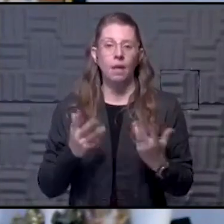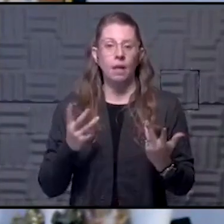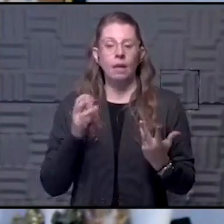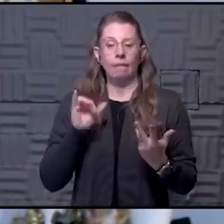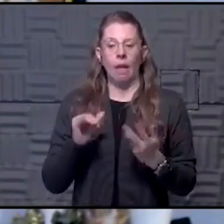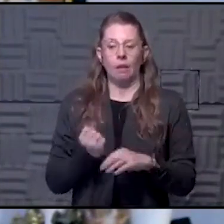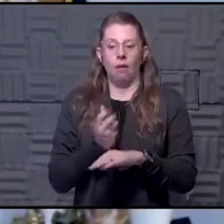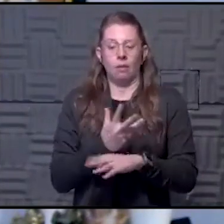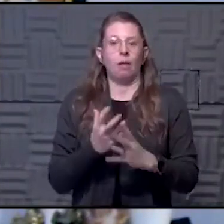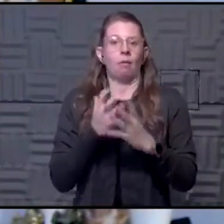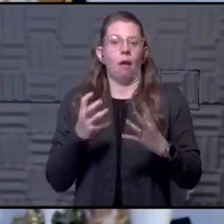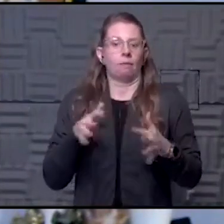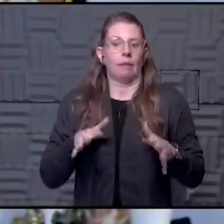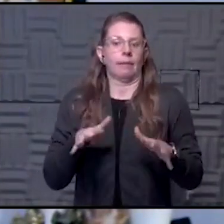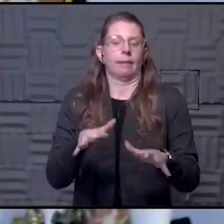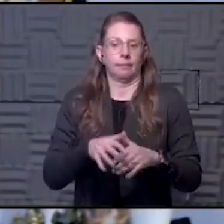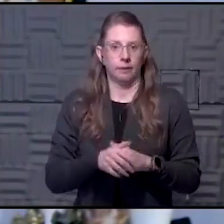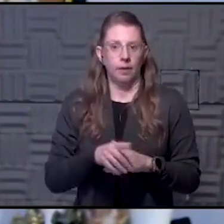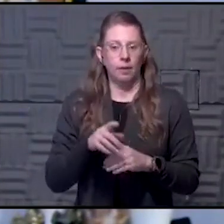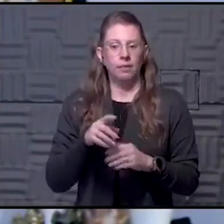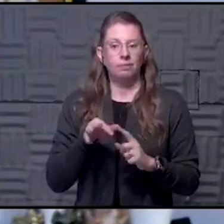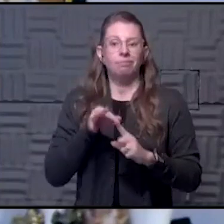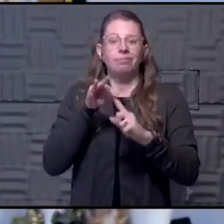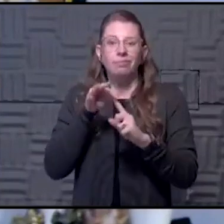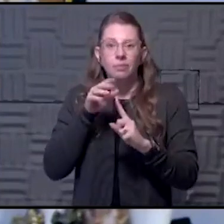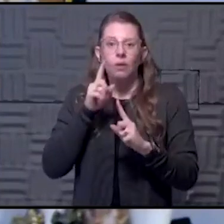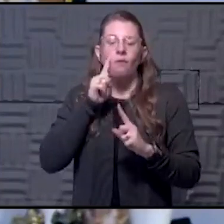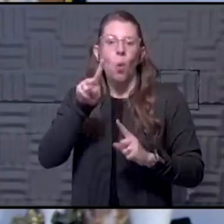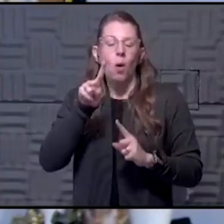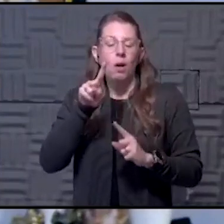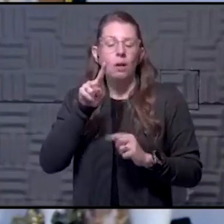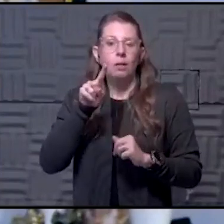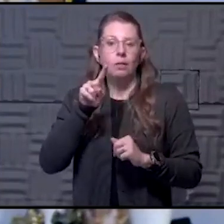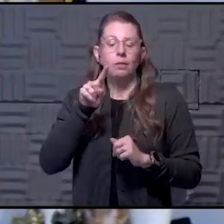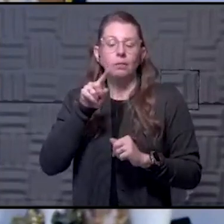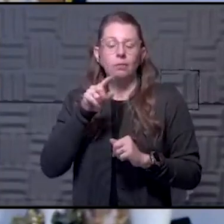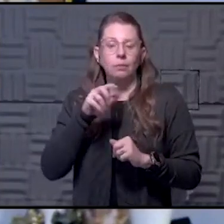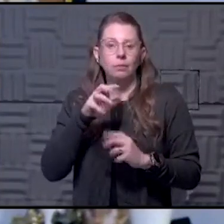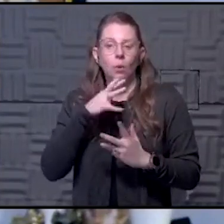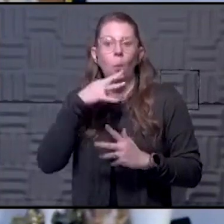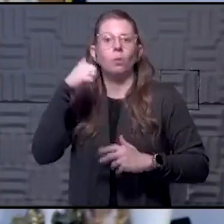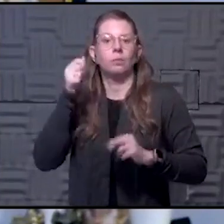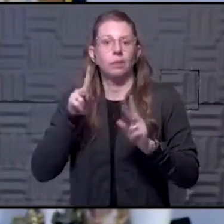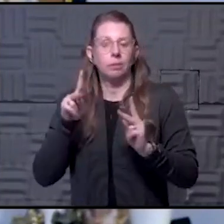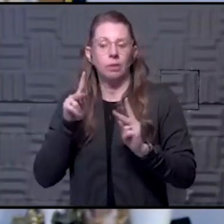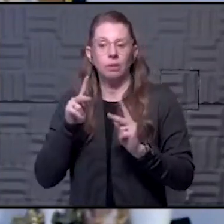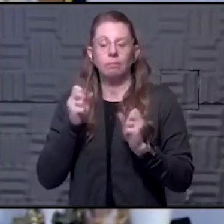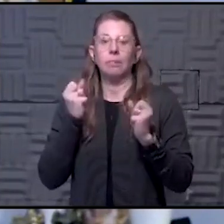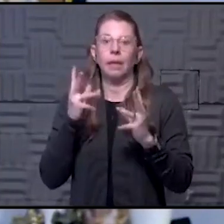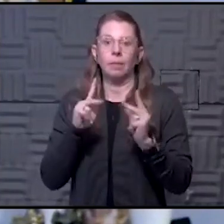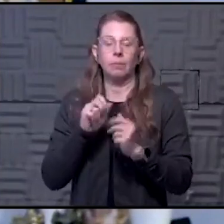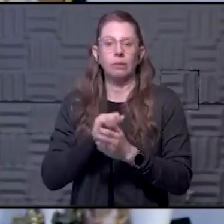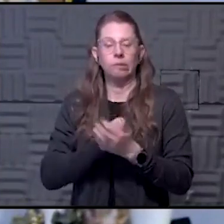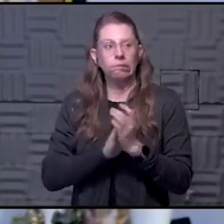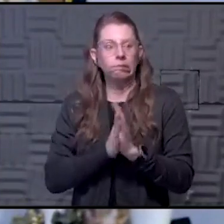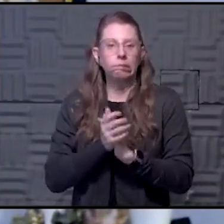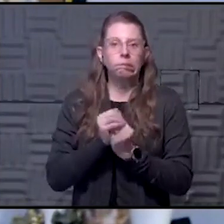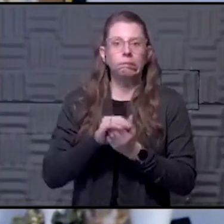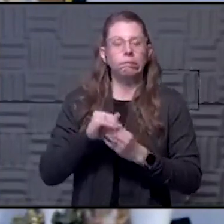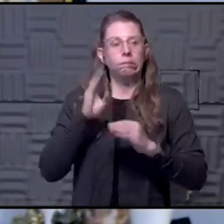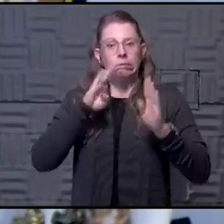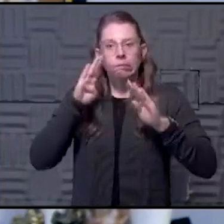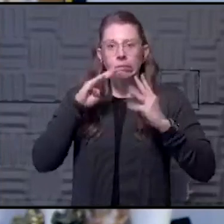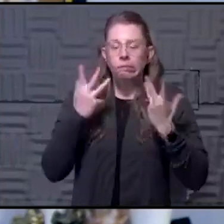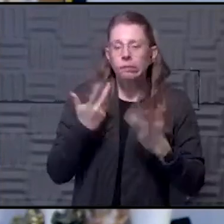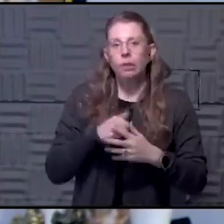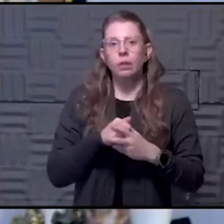anxiety, and particularly for the older folks who there's a lot of hand-wringing going on, and all I can say is we don't keep